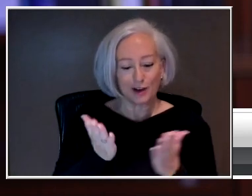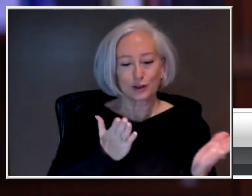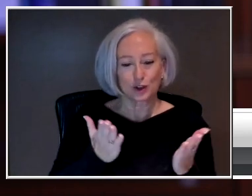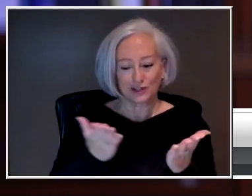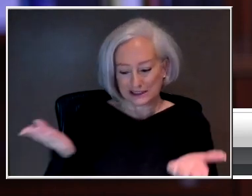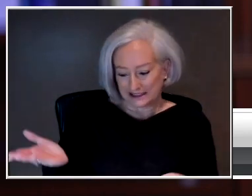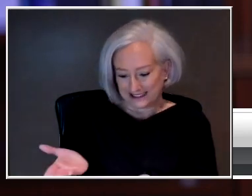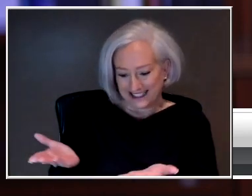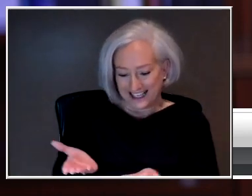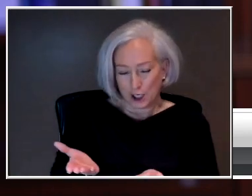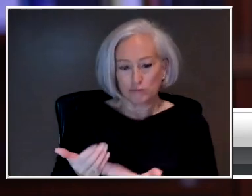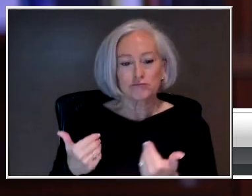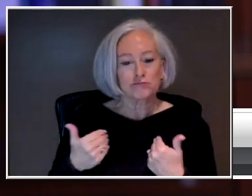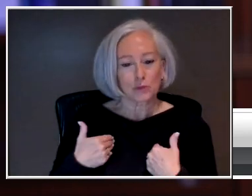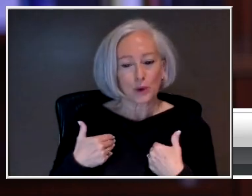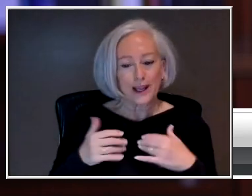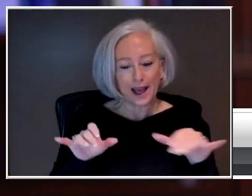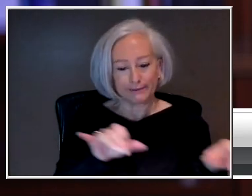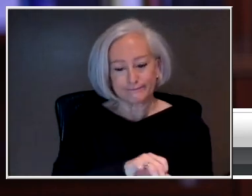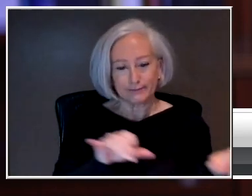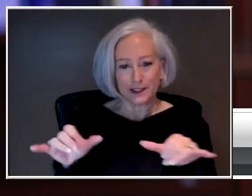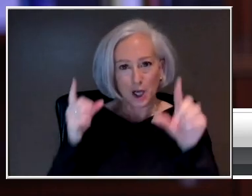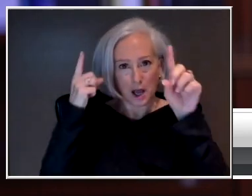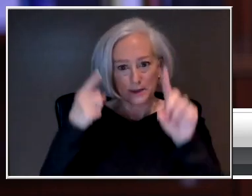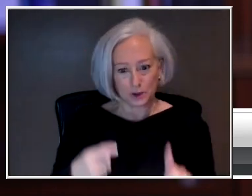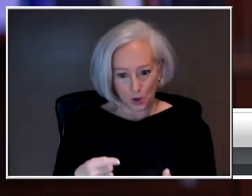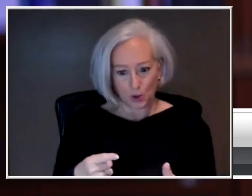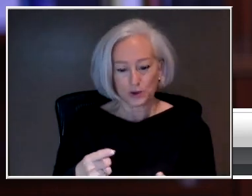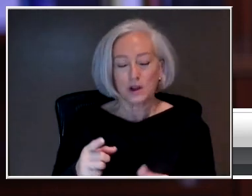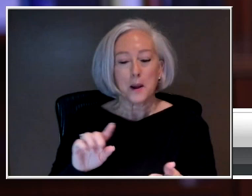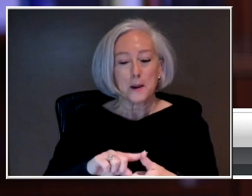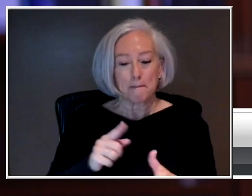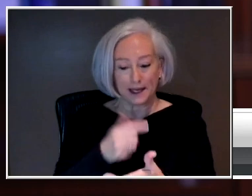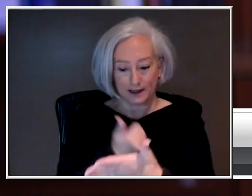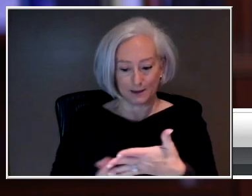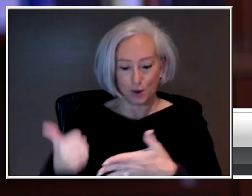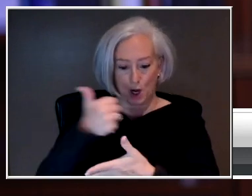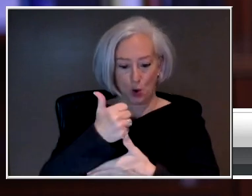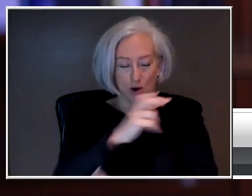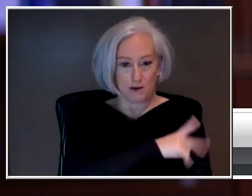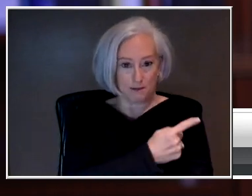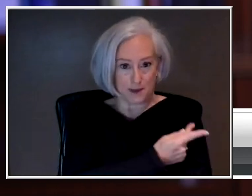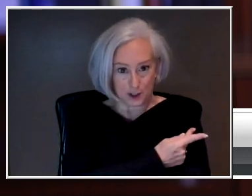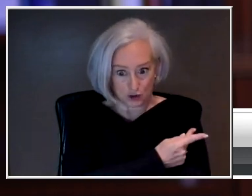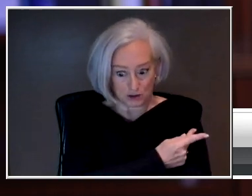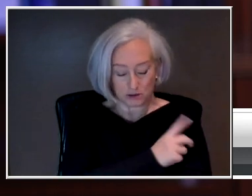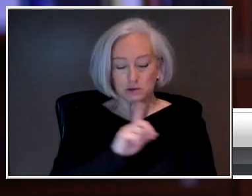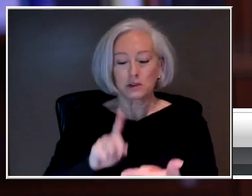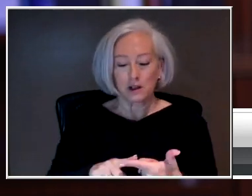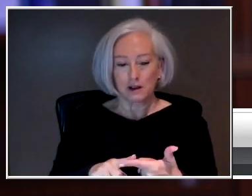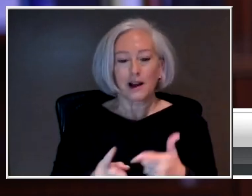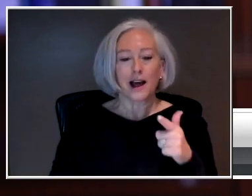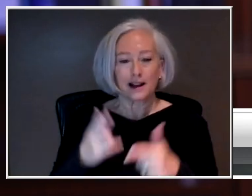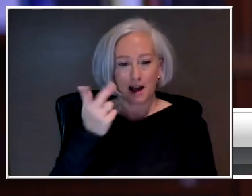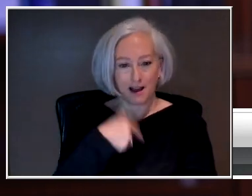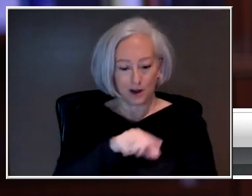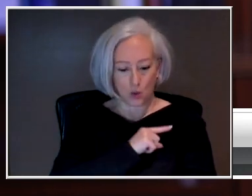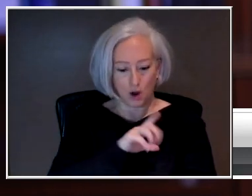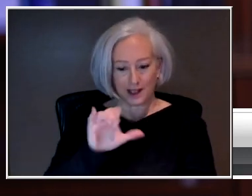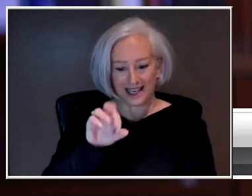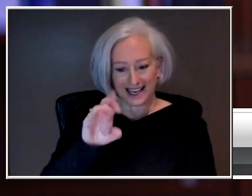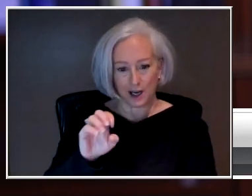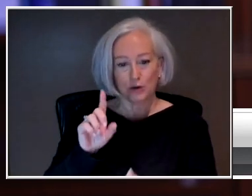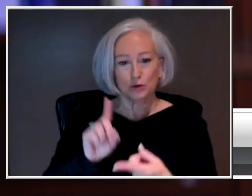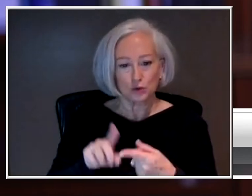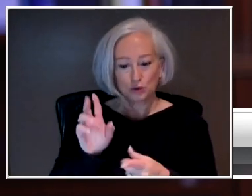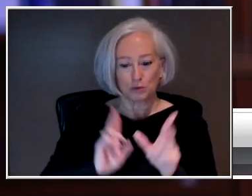place, looking for putting the patients first and bringing high quality care right to patients' home. This was